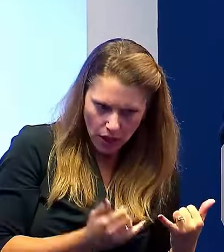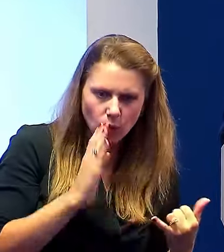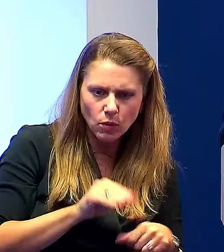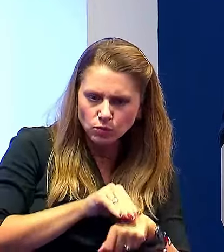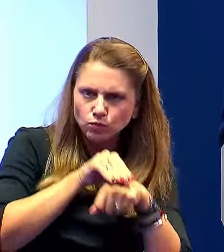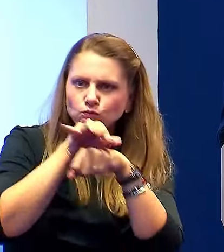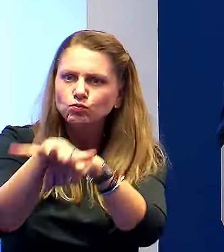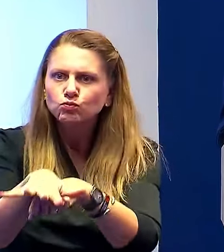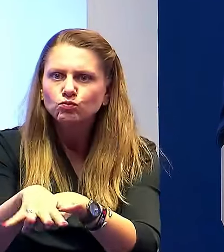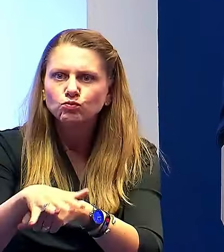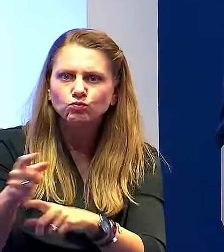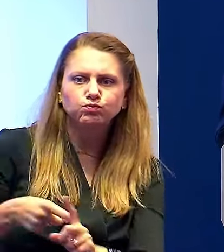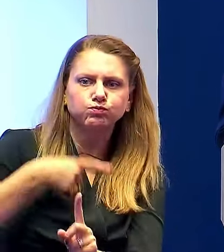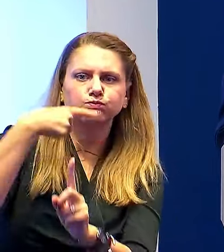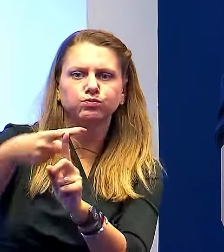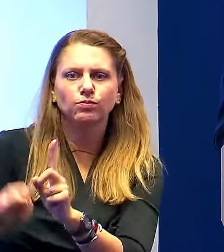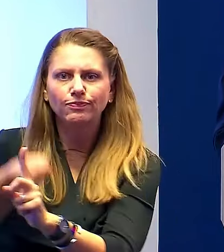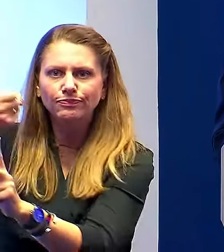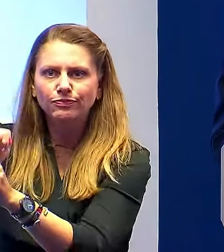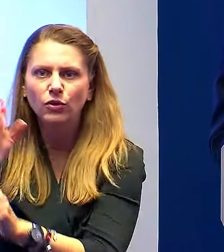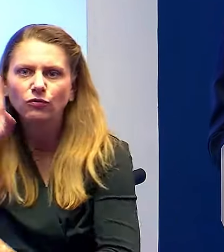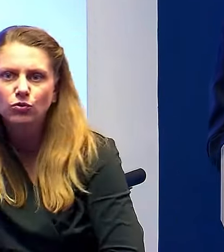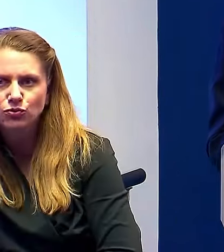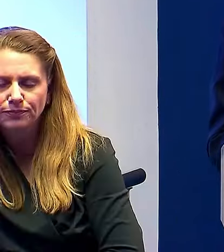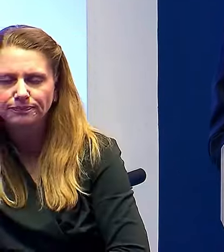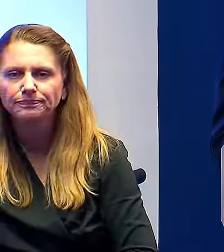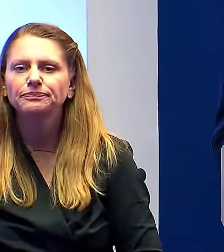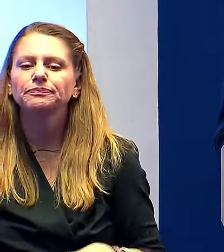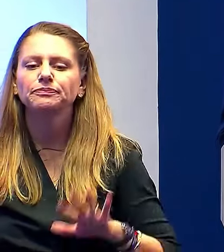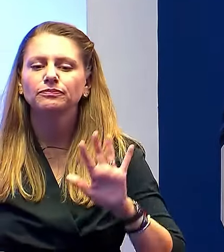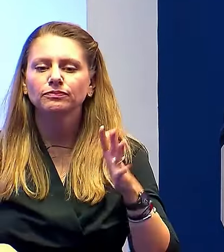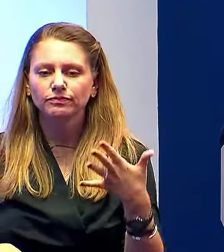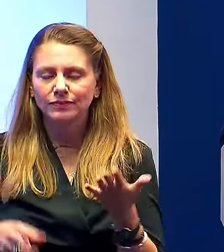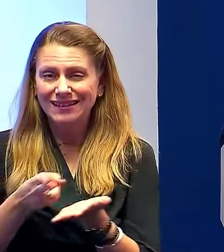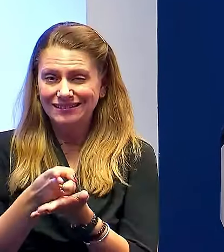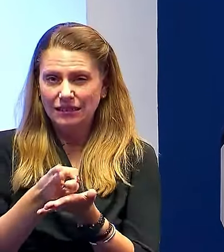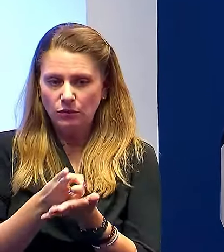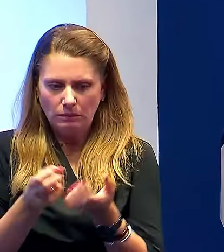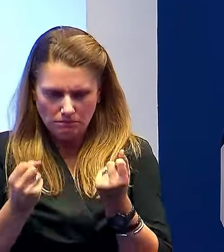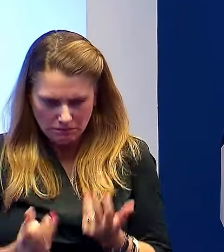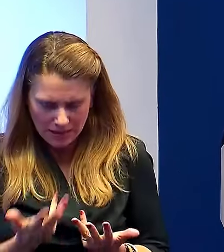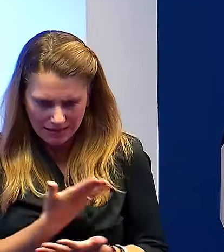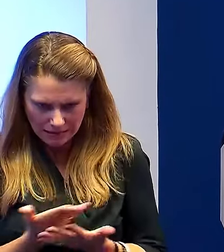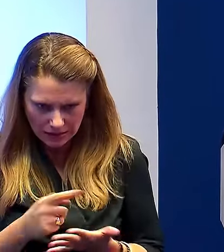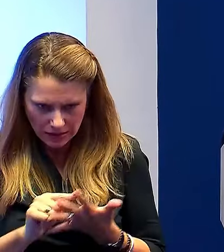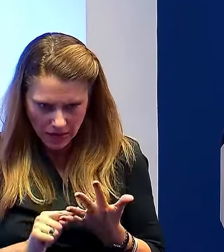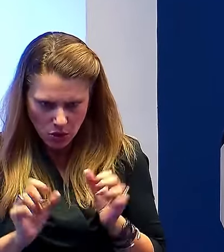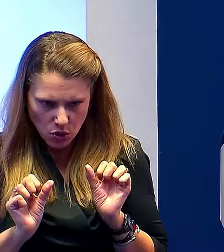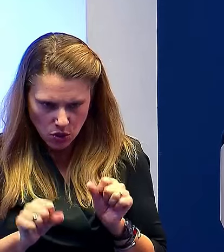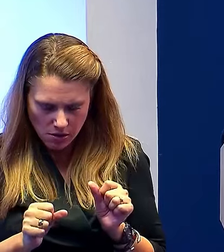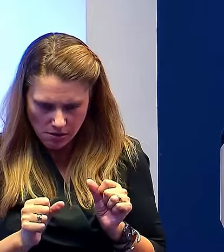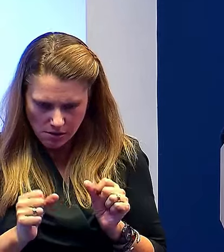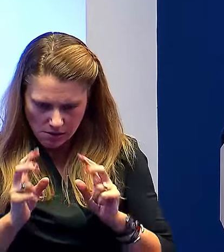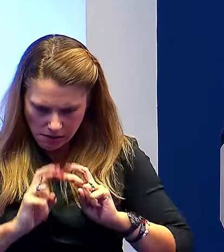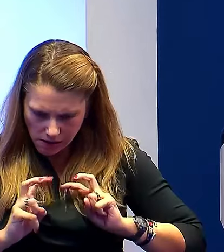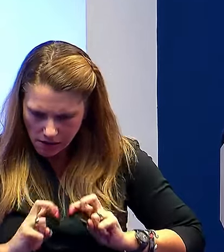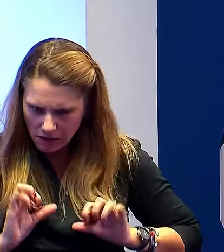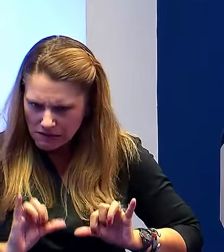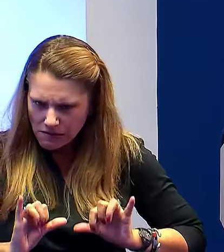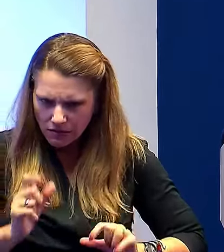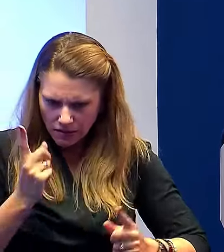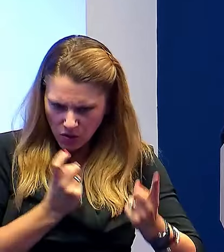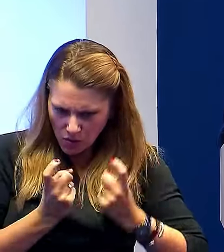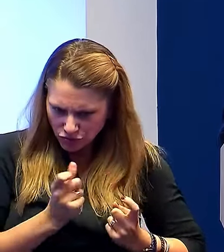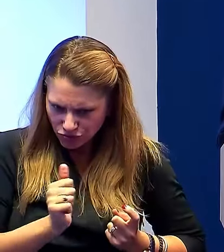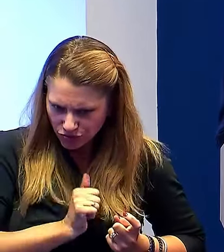Integrity. There are many seeds of doubt that could make us question our guiding beliefs and core principles. Especially